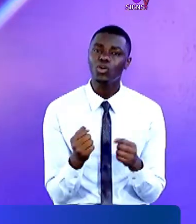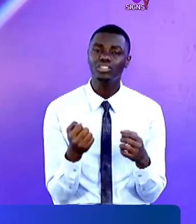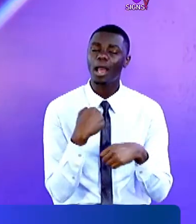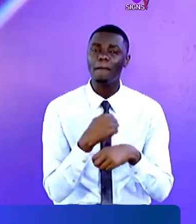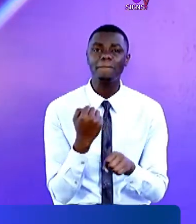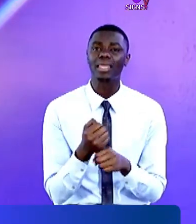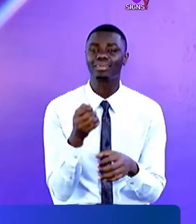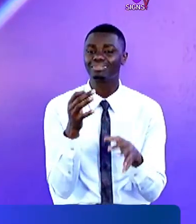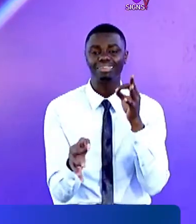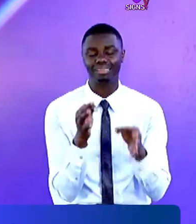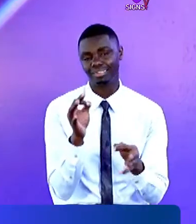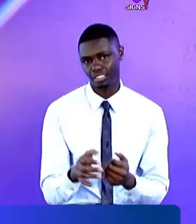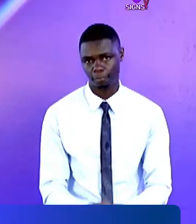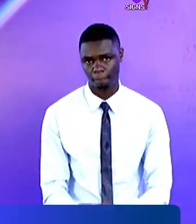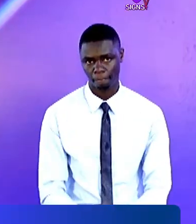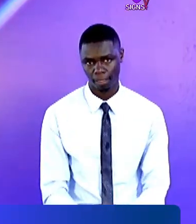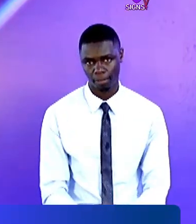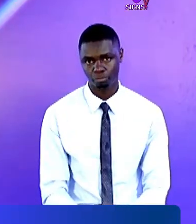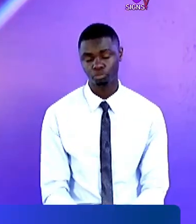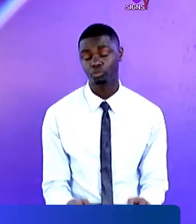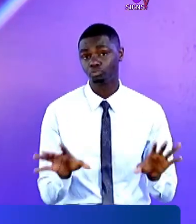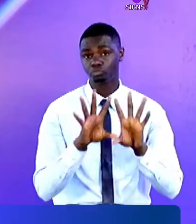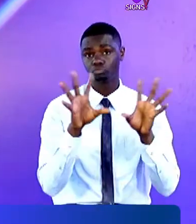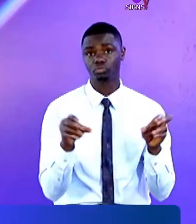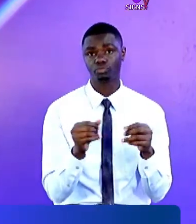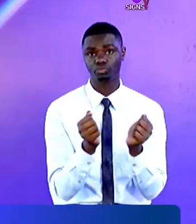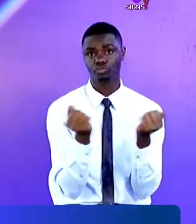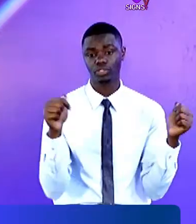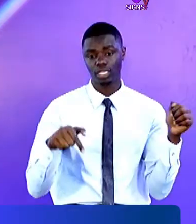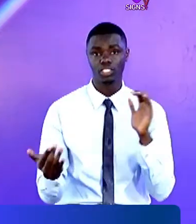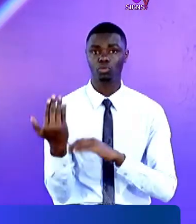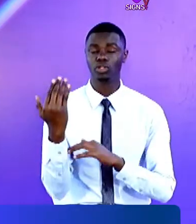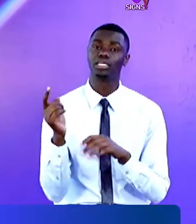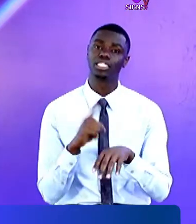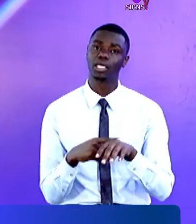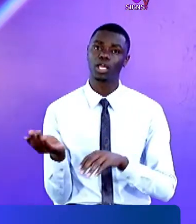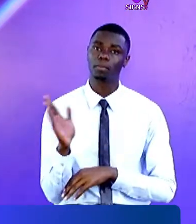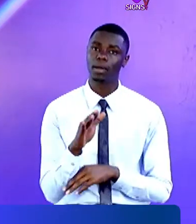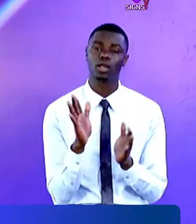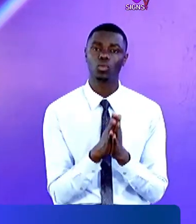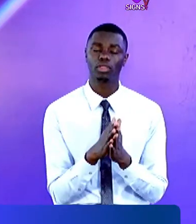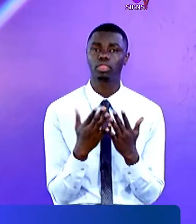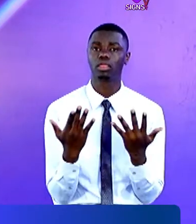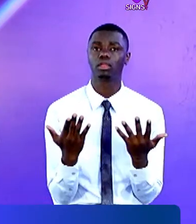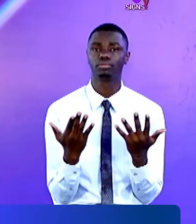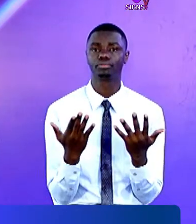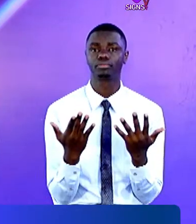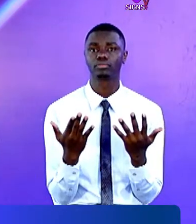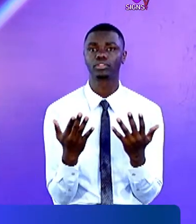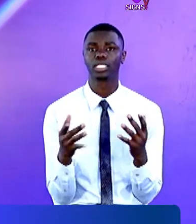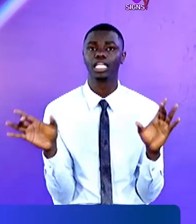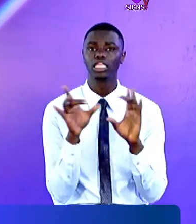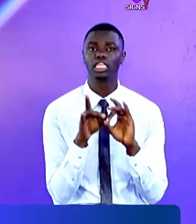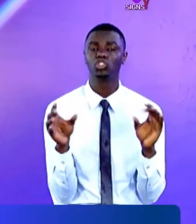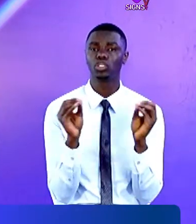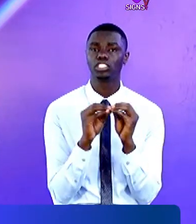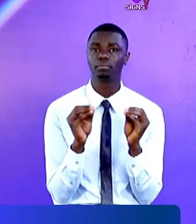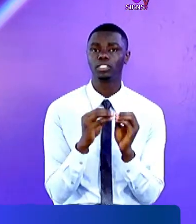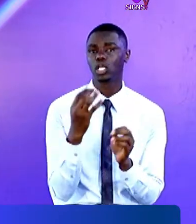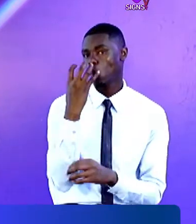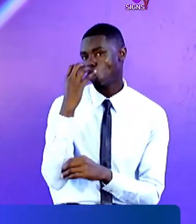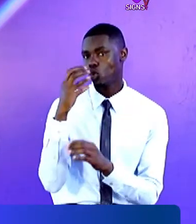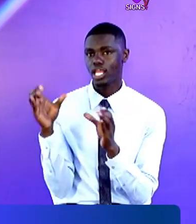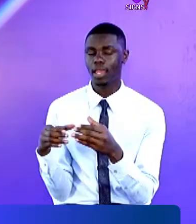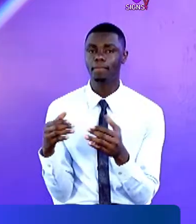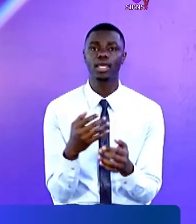Yeah. That sums up the dailies this morning. When we come back from the break, we're coming back with the joint meeting ODM and